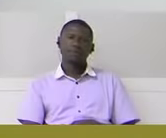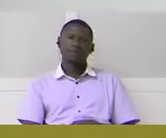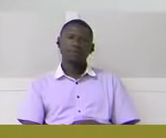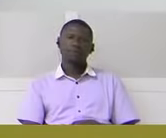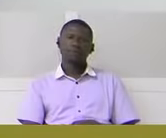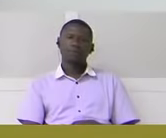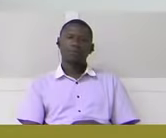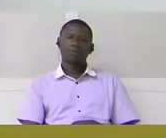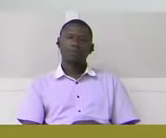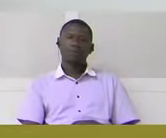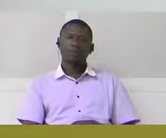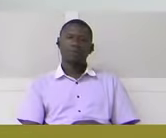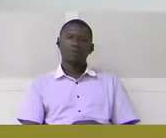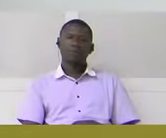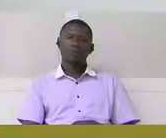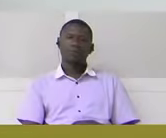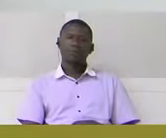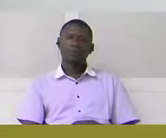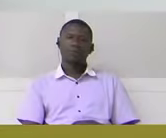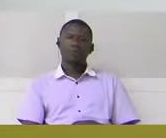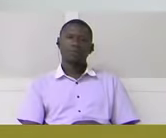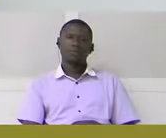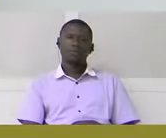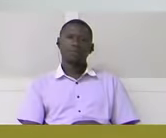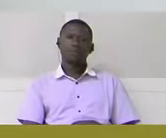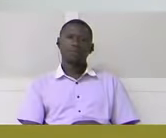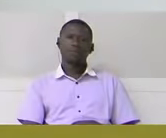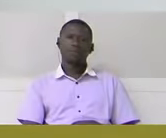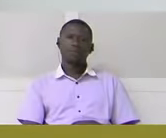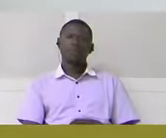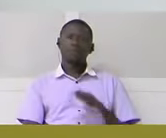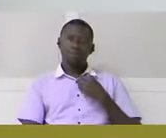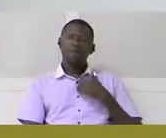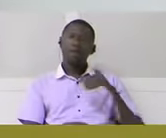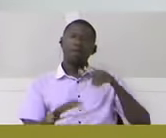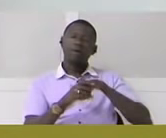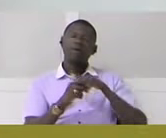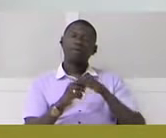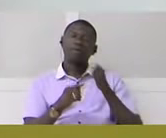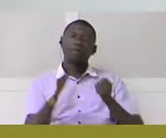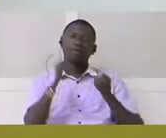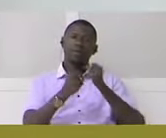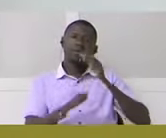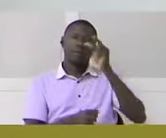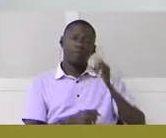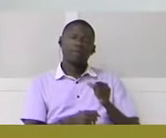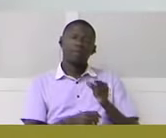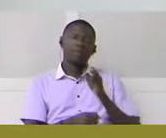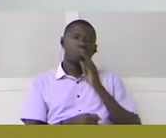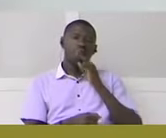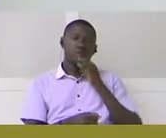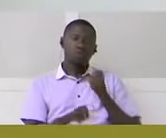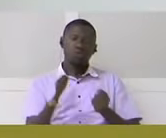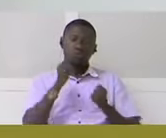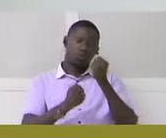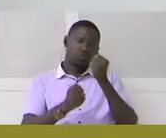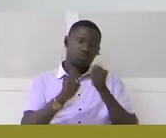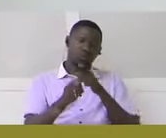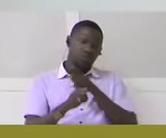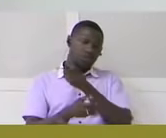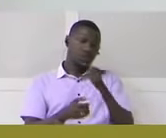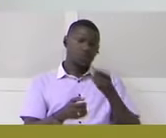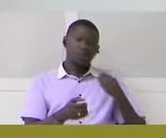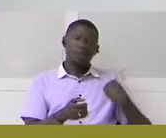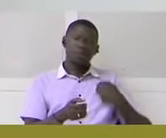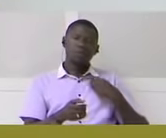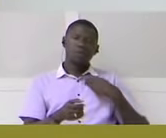was designated to be part of the drivers who drove them to Senegal. In Kita Dabo Molokono, Menu Tombong, Purkata, Moto Borondi,